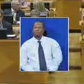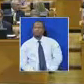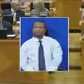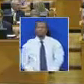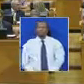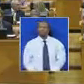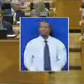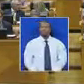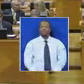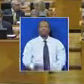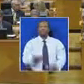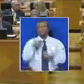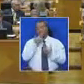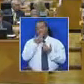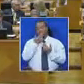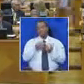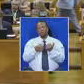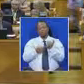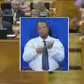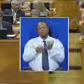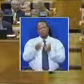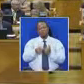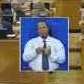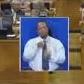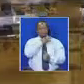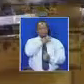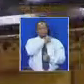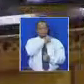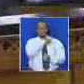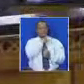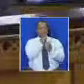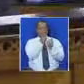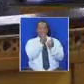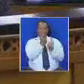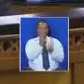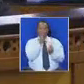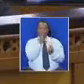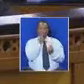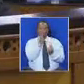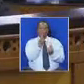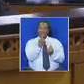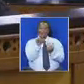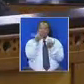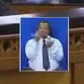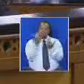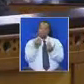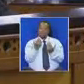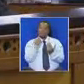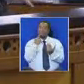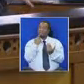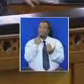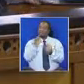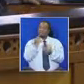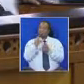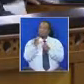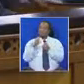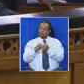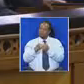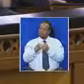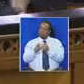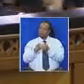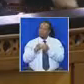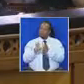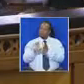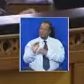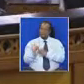Thank you, Deputy Speaker. The Minister of Finance is correct in stating in his budget speech that South Africa is at a crossroads and that we should take a